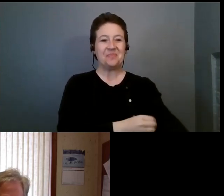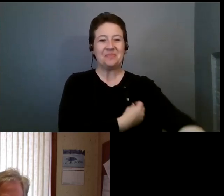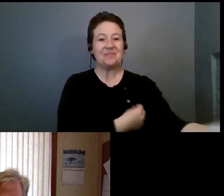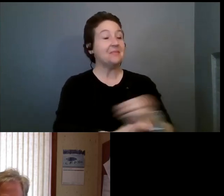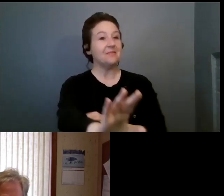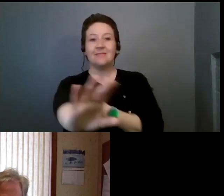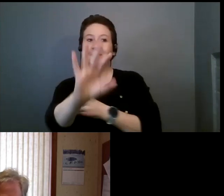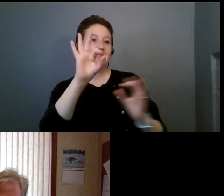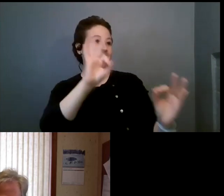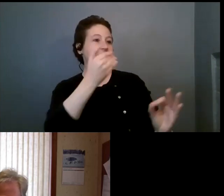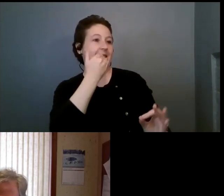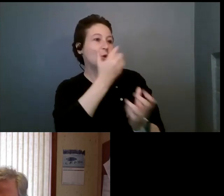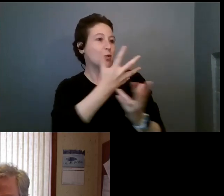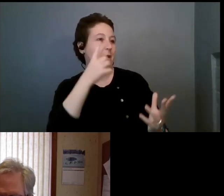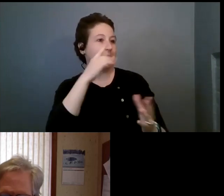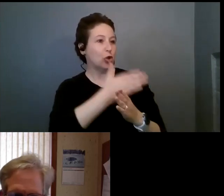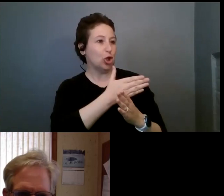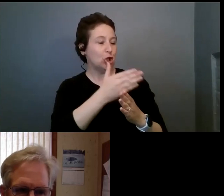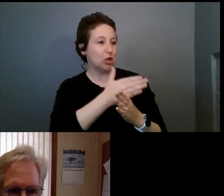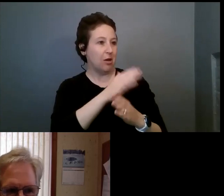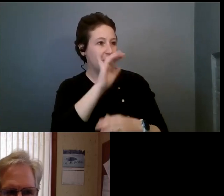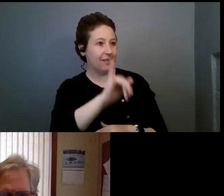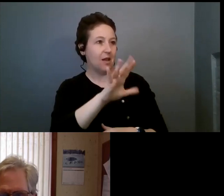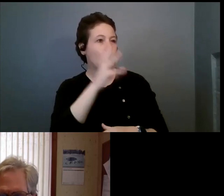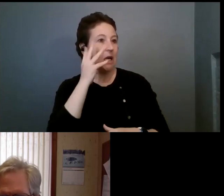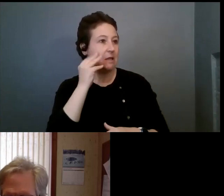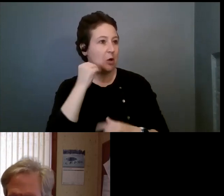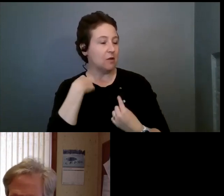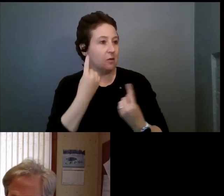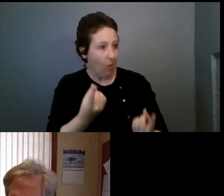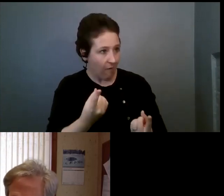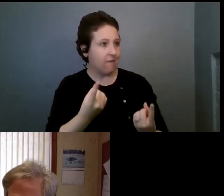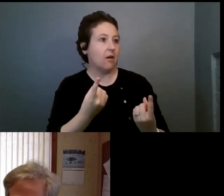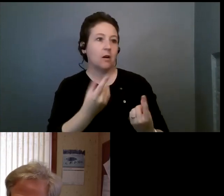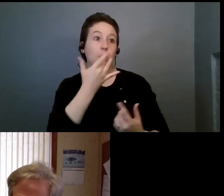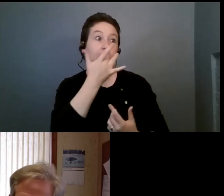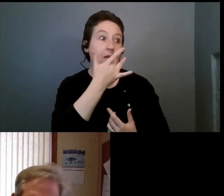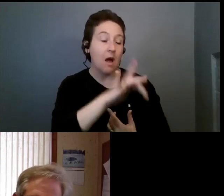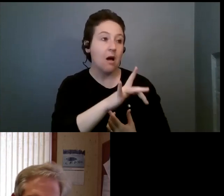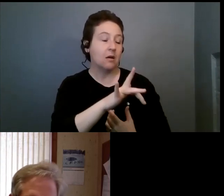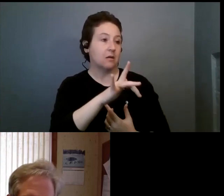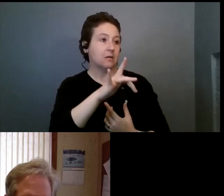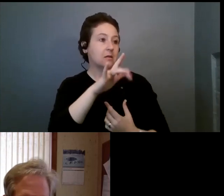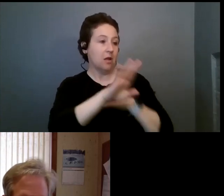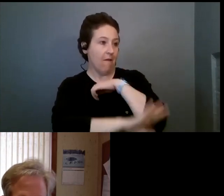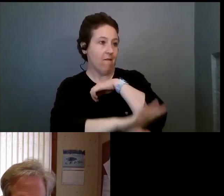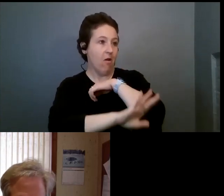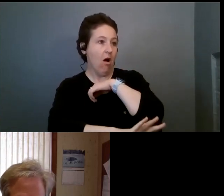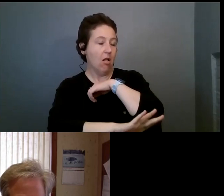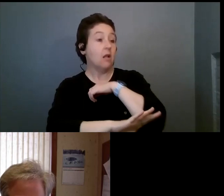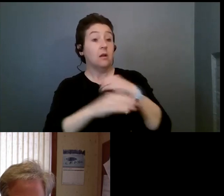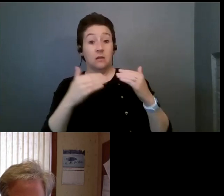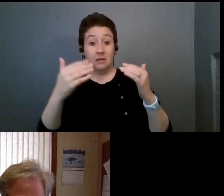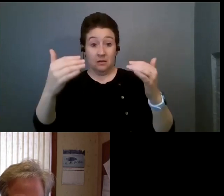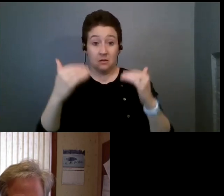No, that was great. Thank you so much for sharing your experiences so far, and we're wishing you the best of luck in the fall term. So next we're